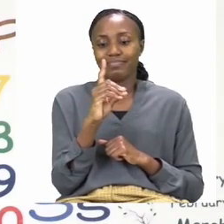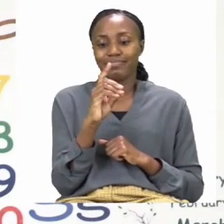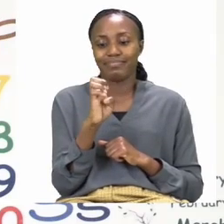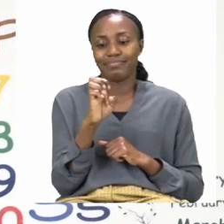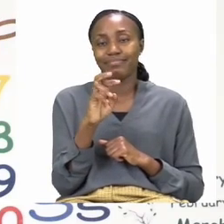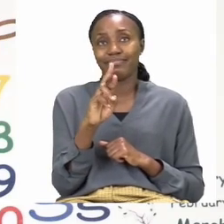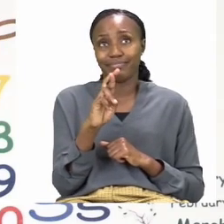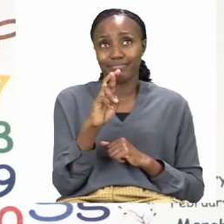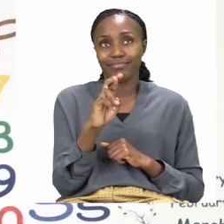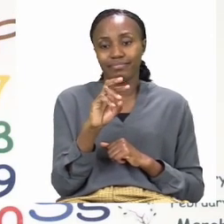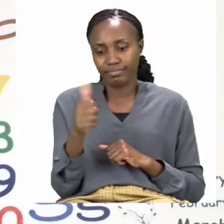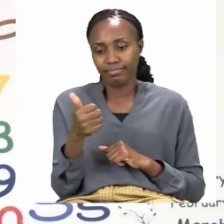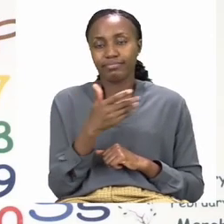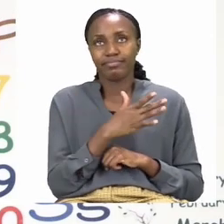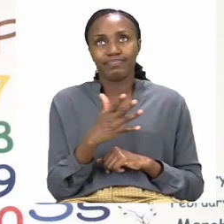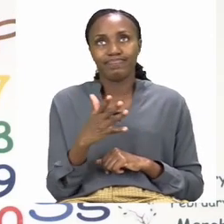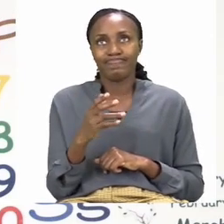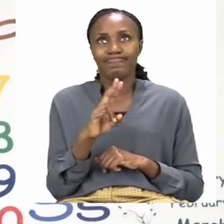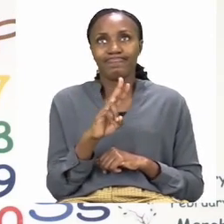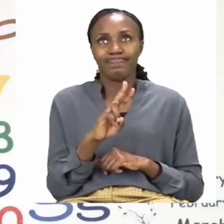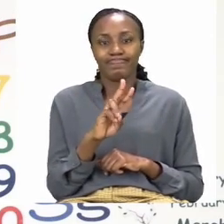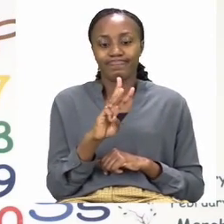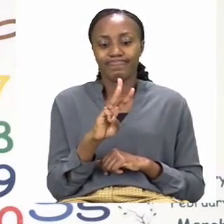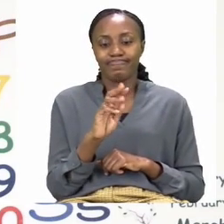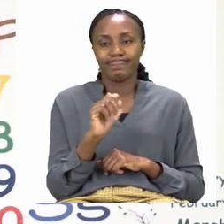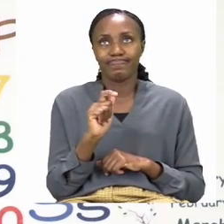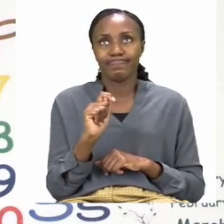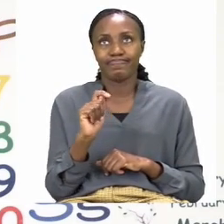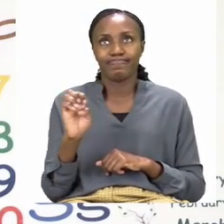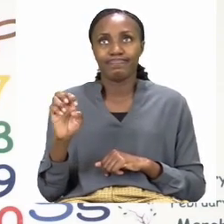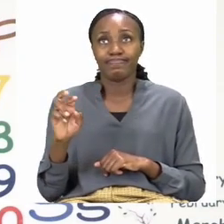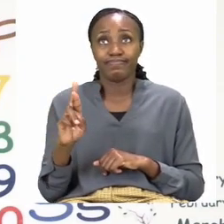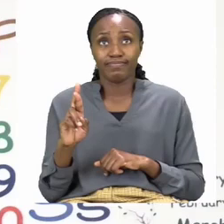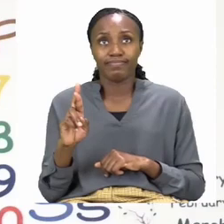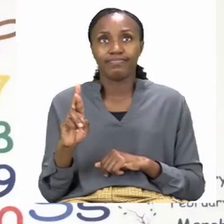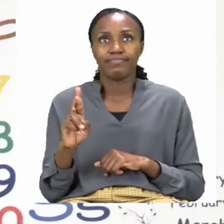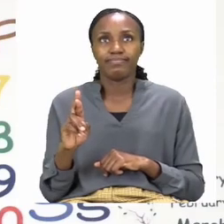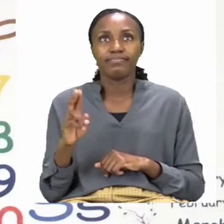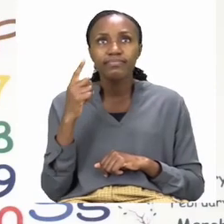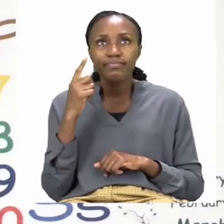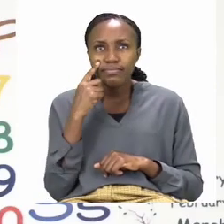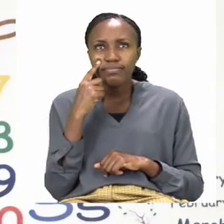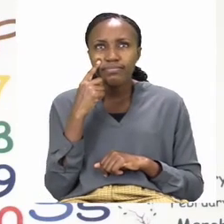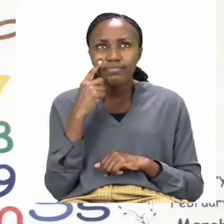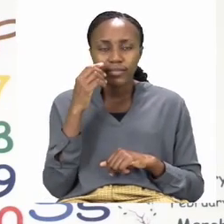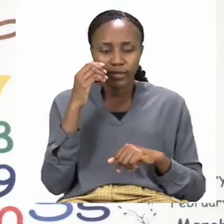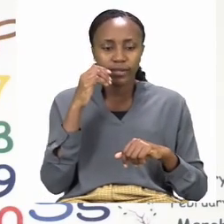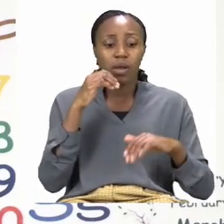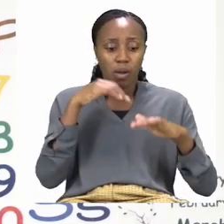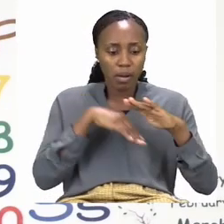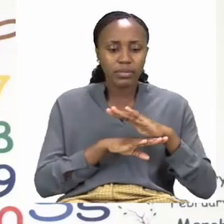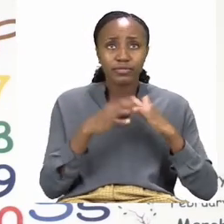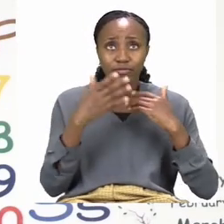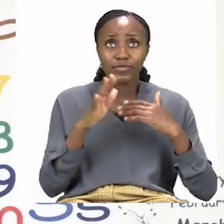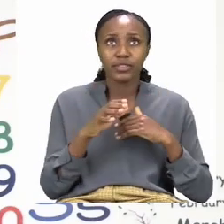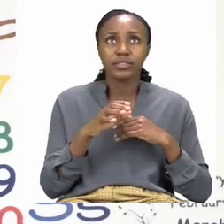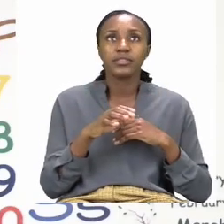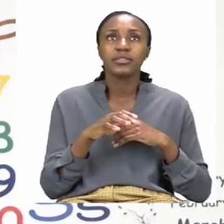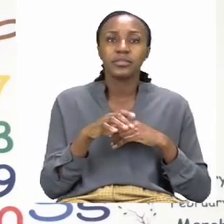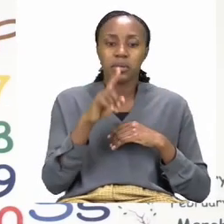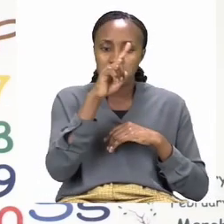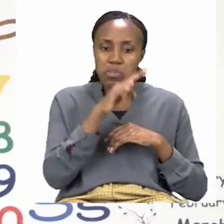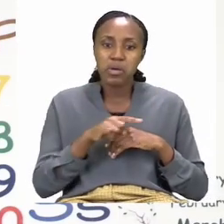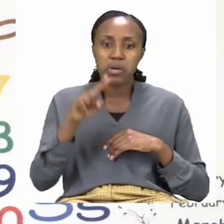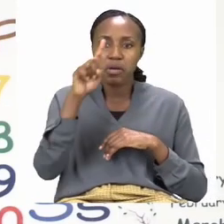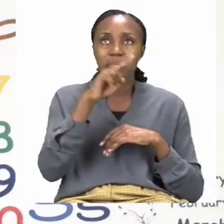word water. And if you look carefully, you will see that we found the word under